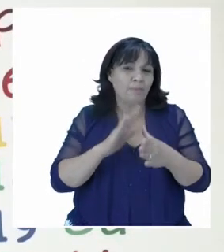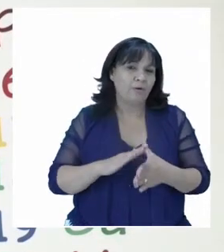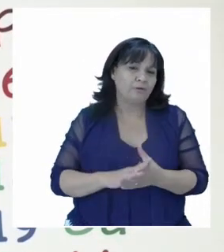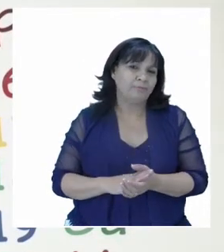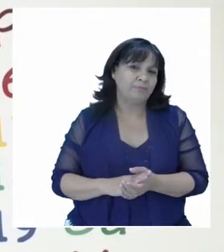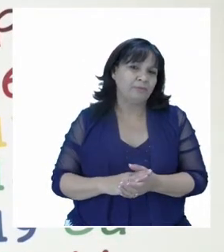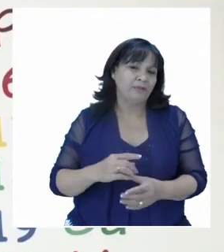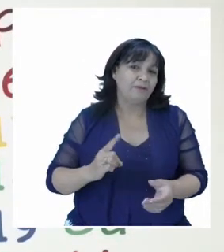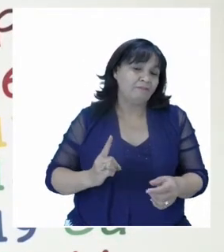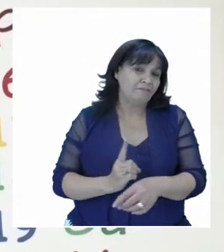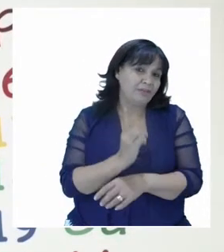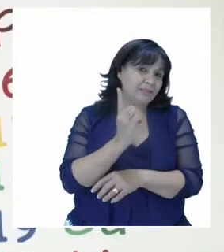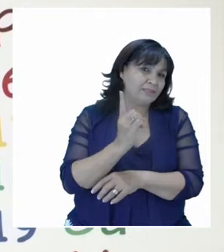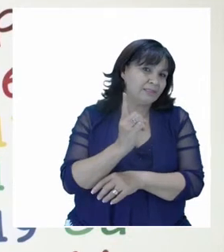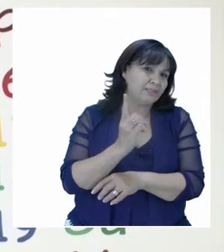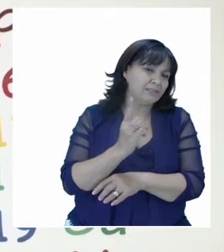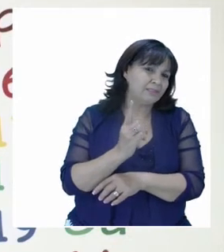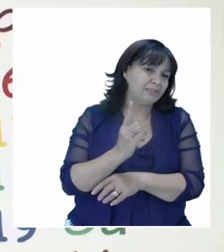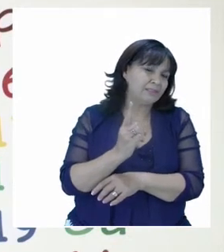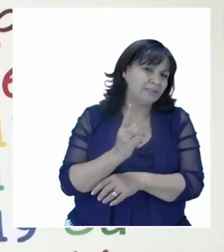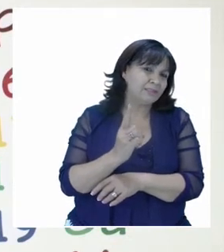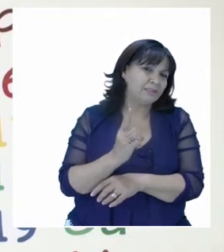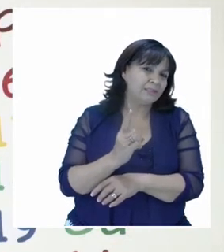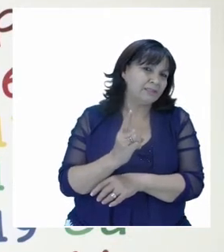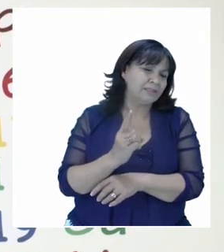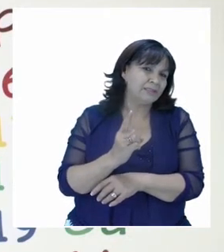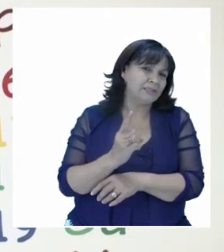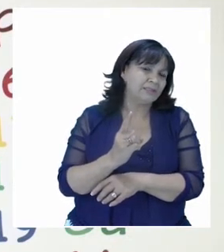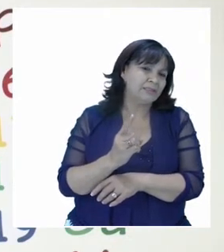I have is a